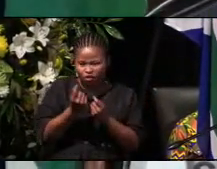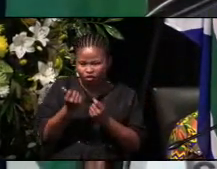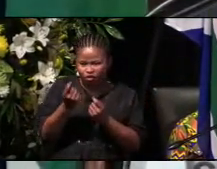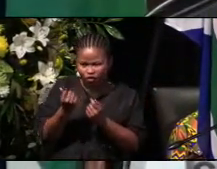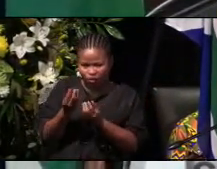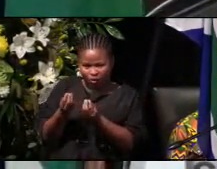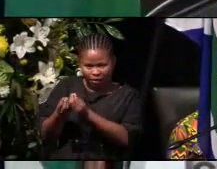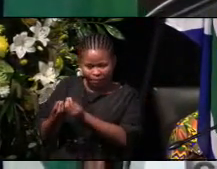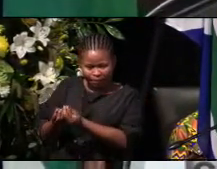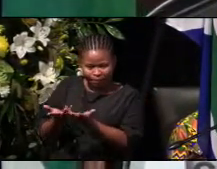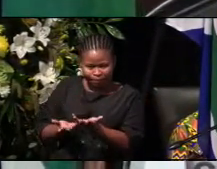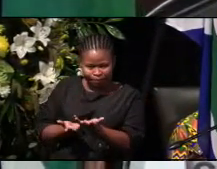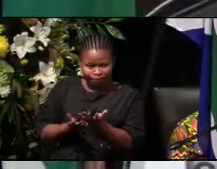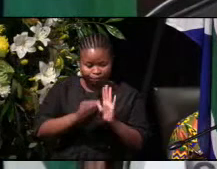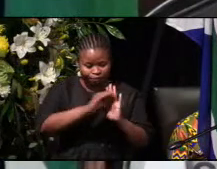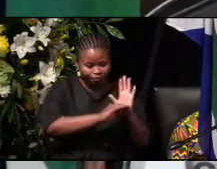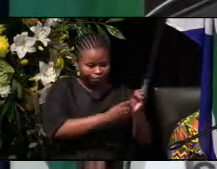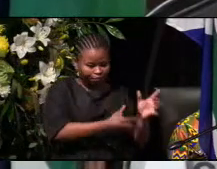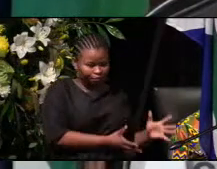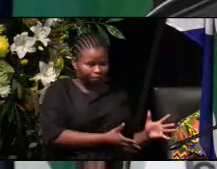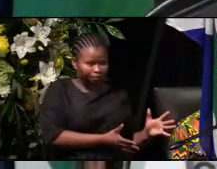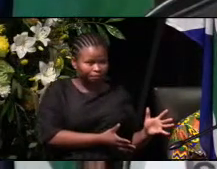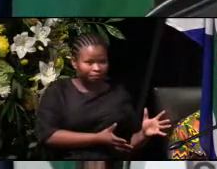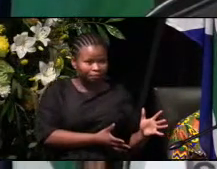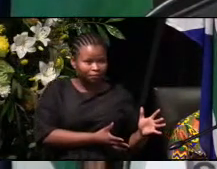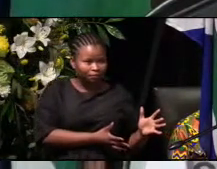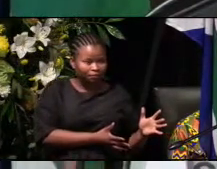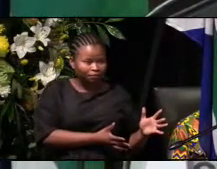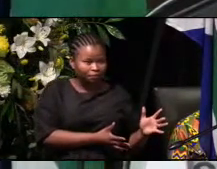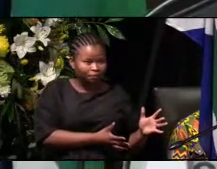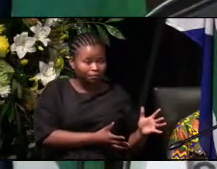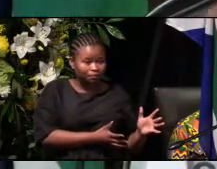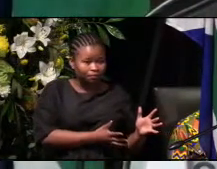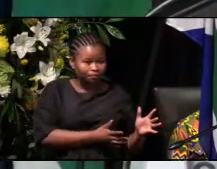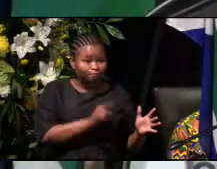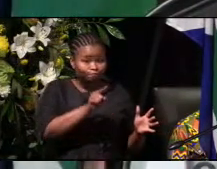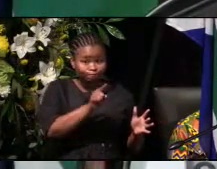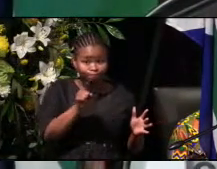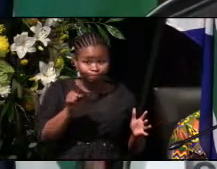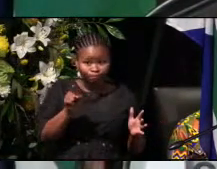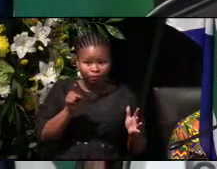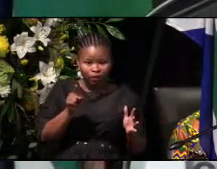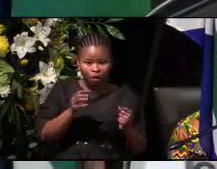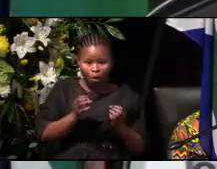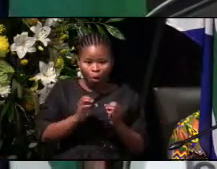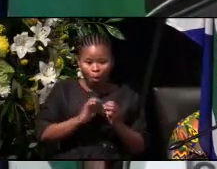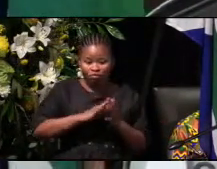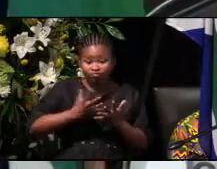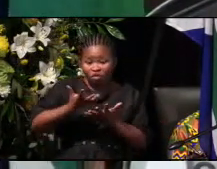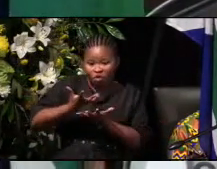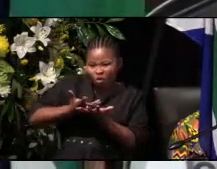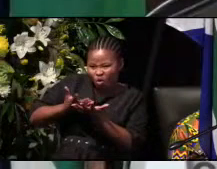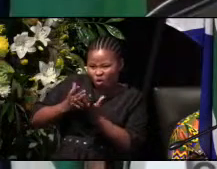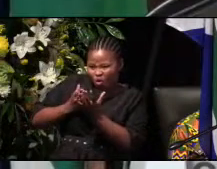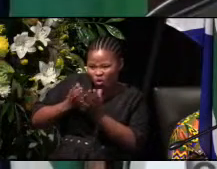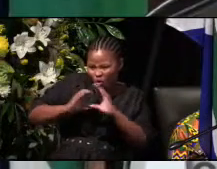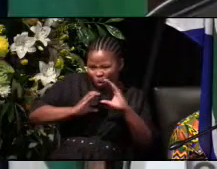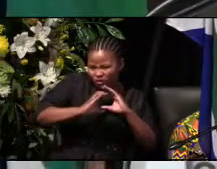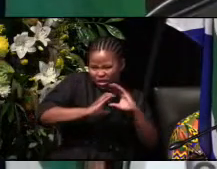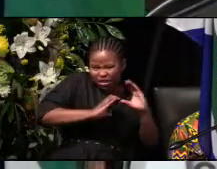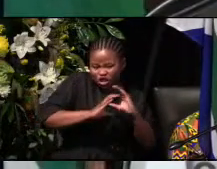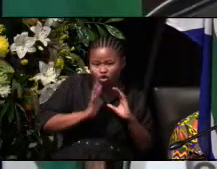few consideration uh program director to provoke a more meaningful conversation that would